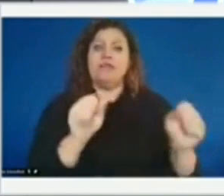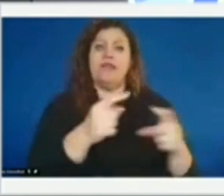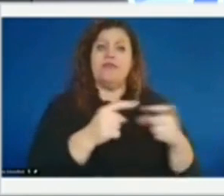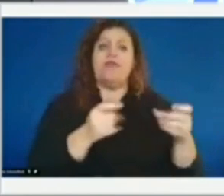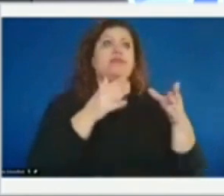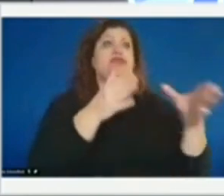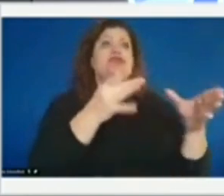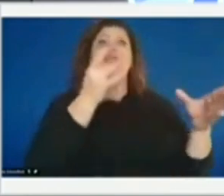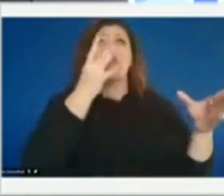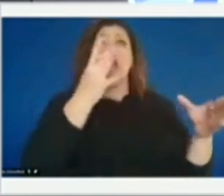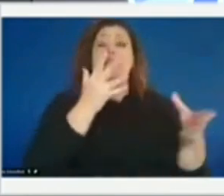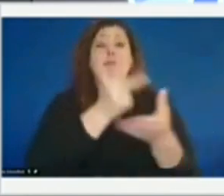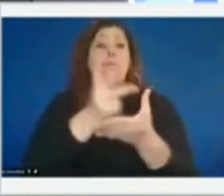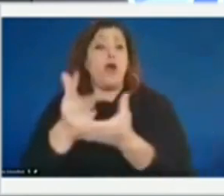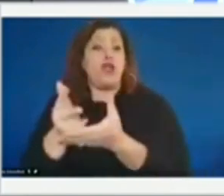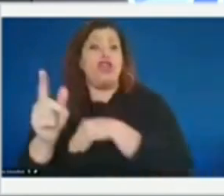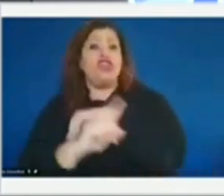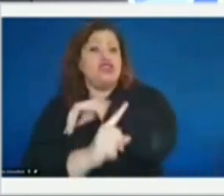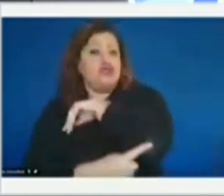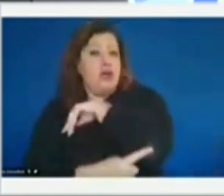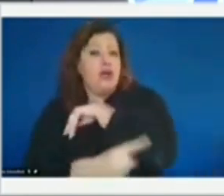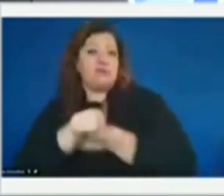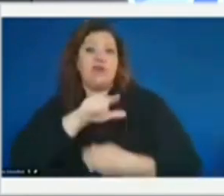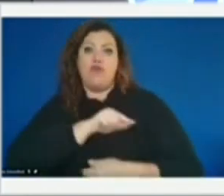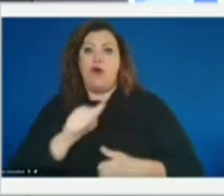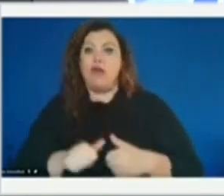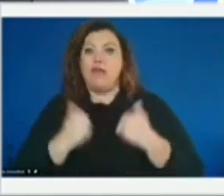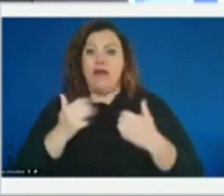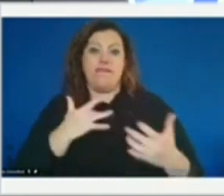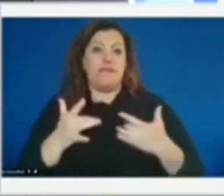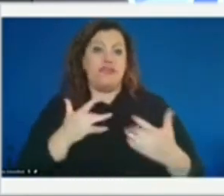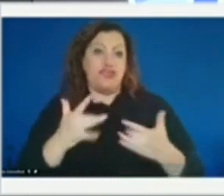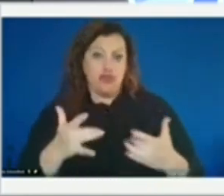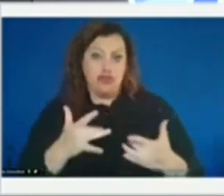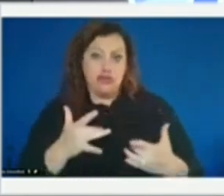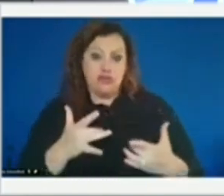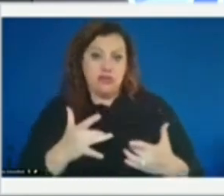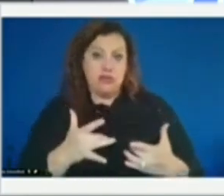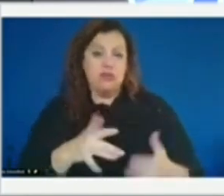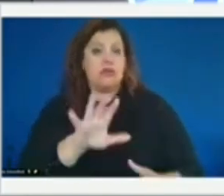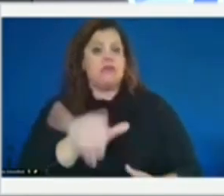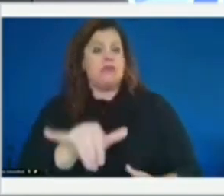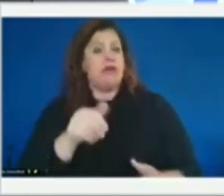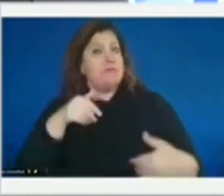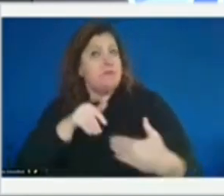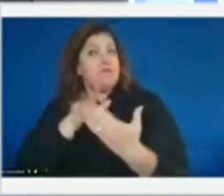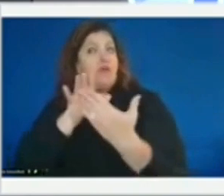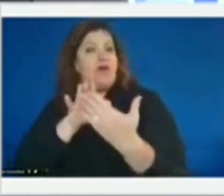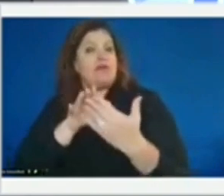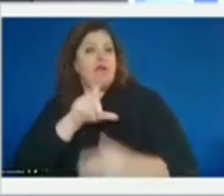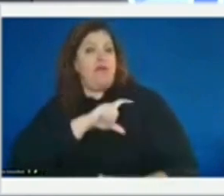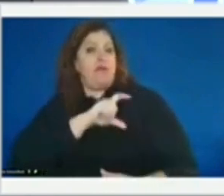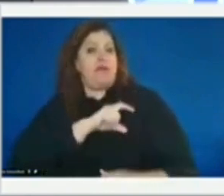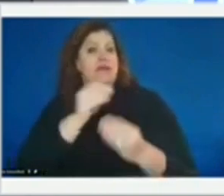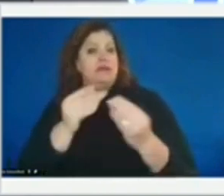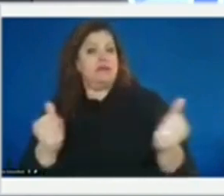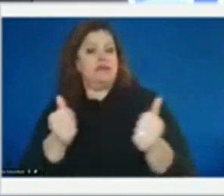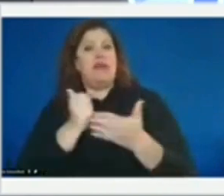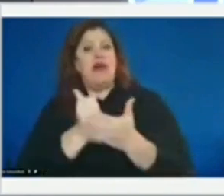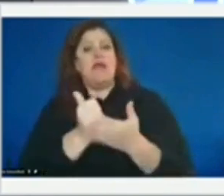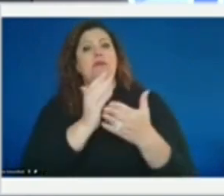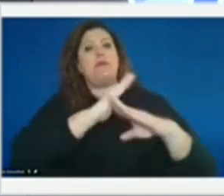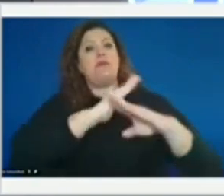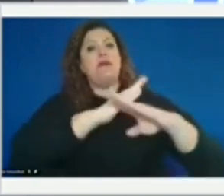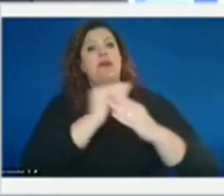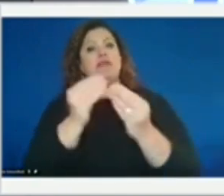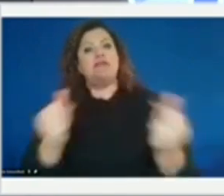parking, trash, to quality of life concerns. Another proactive policing solution helping prevent and solve property crime is the